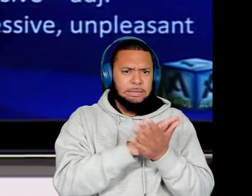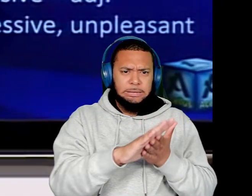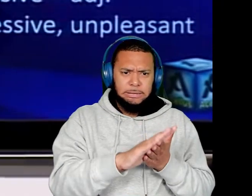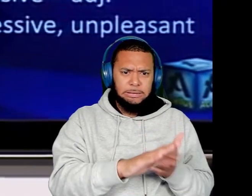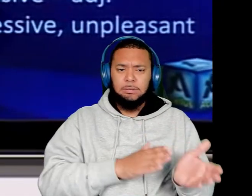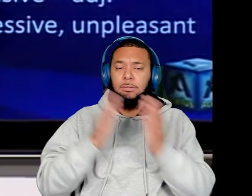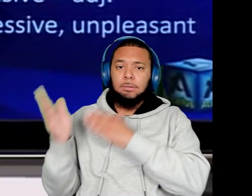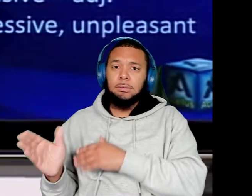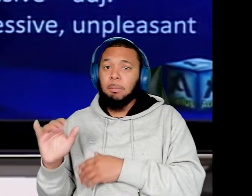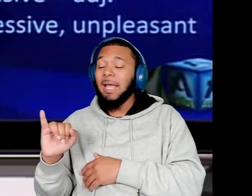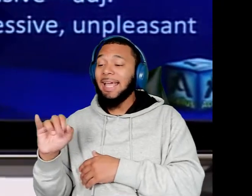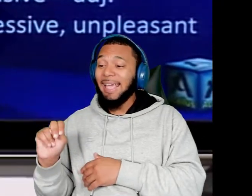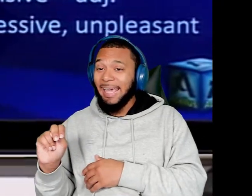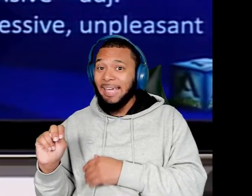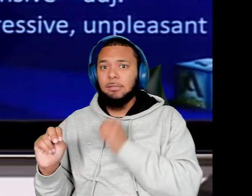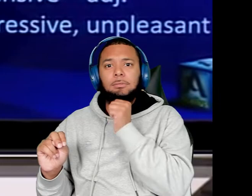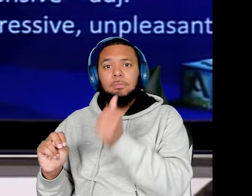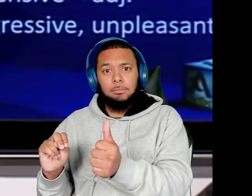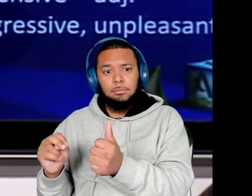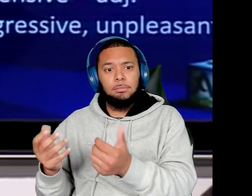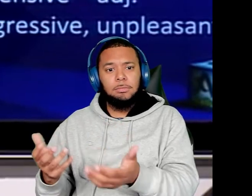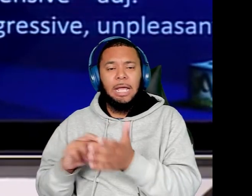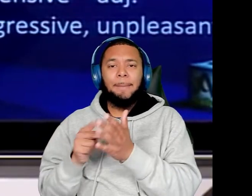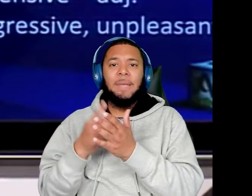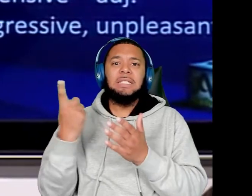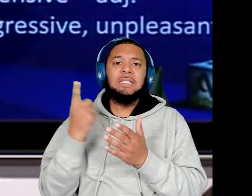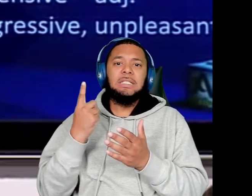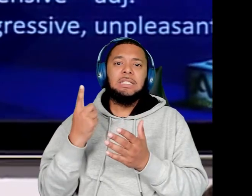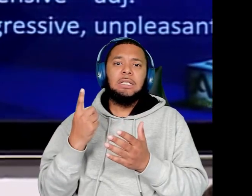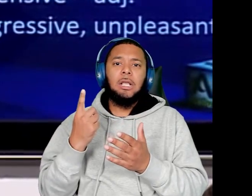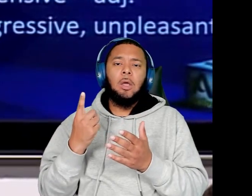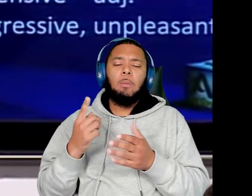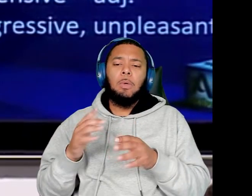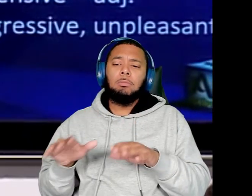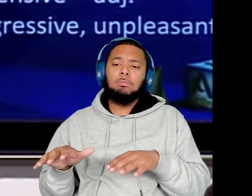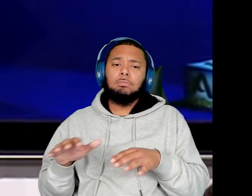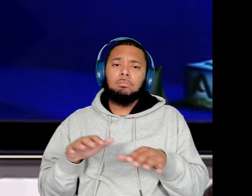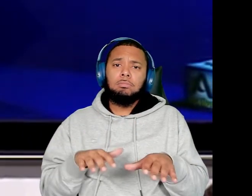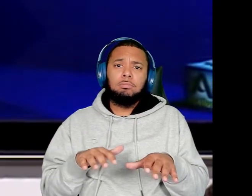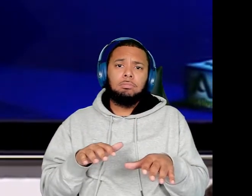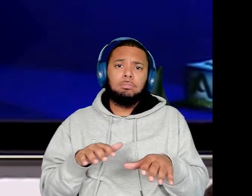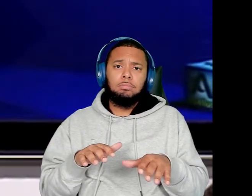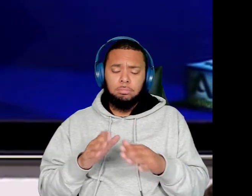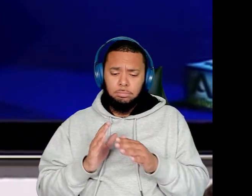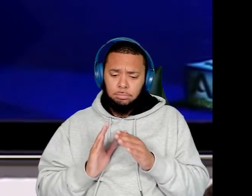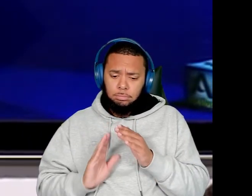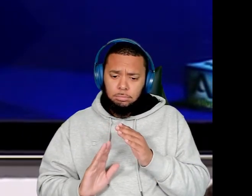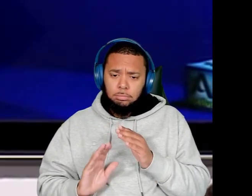So an inoffensive person would be one that is harmless, that is mild.